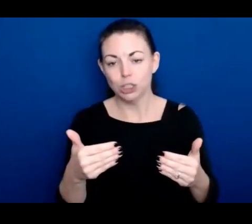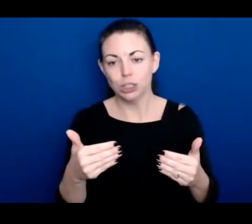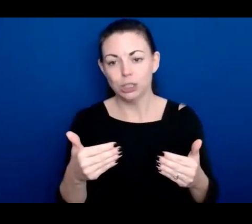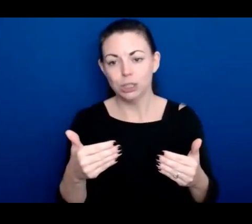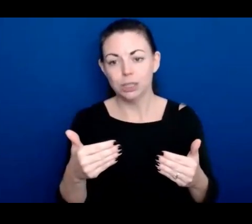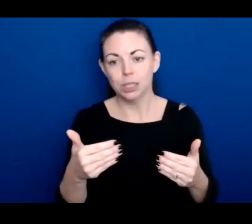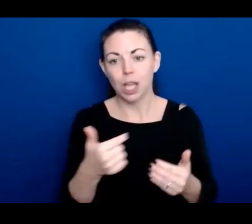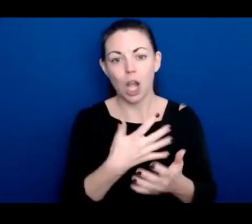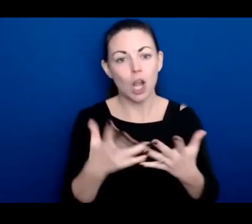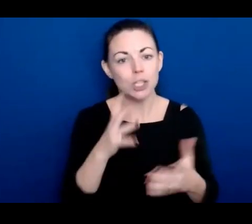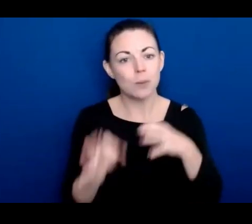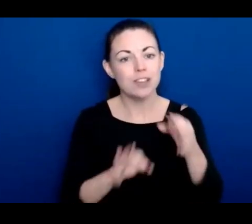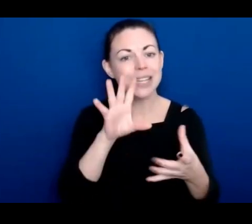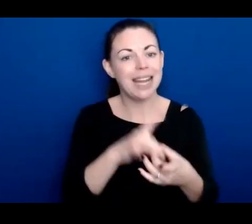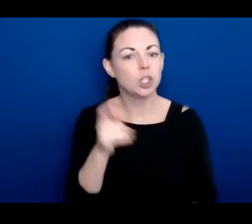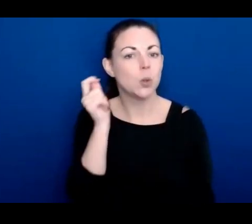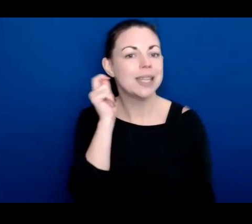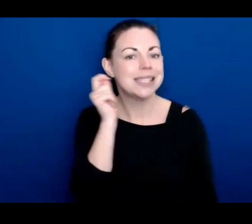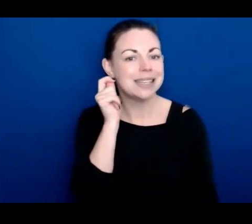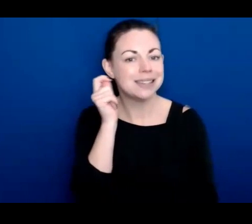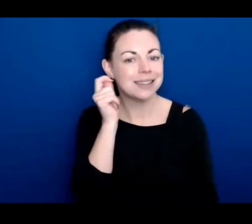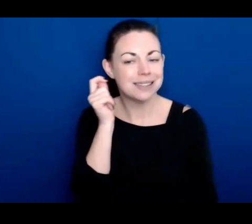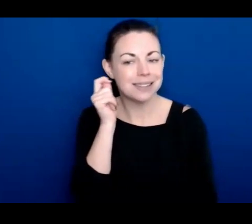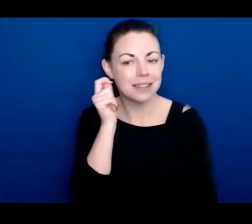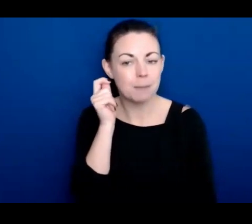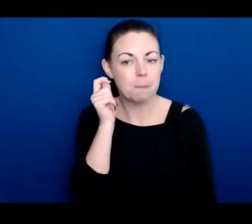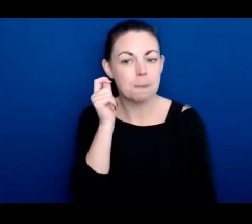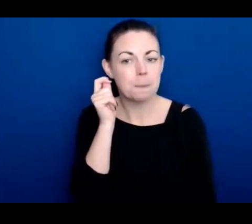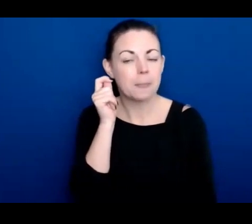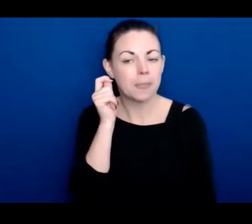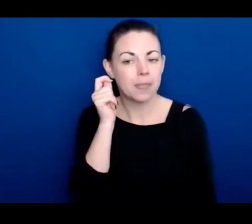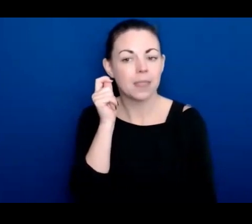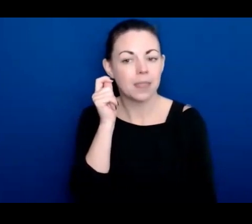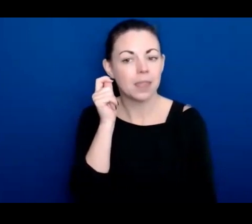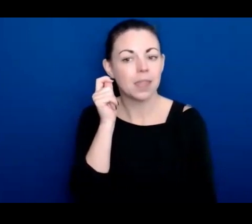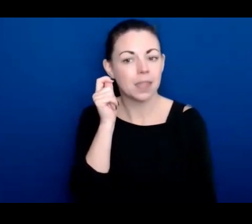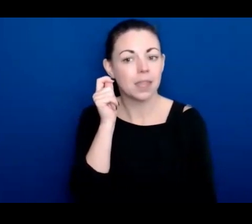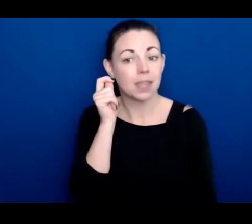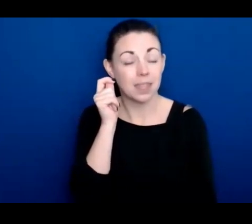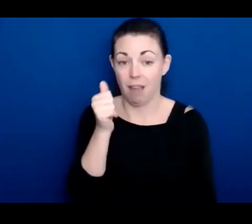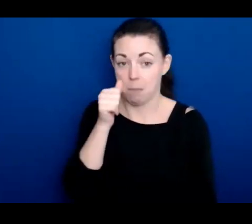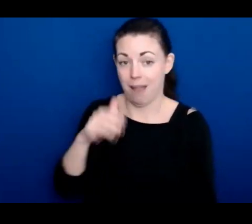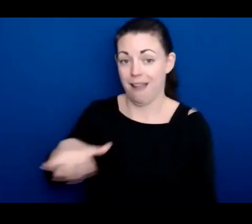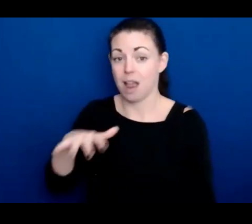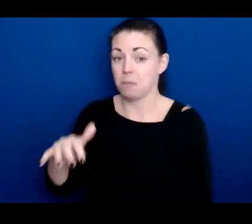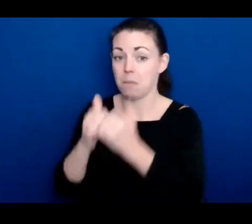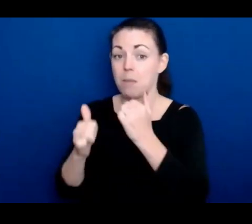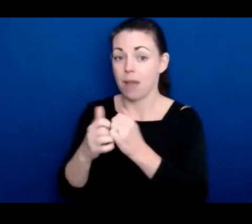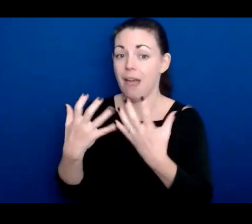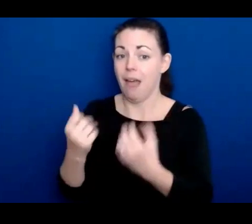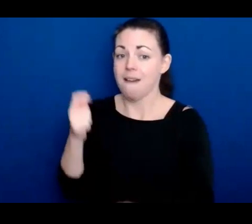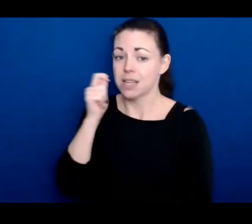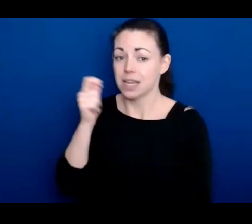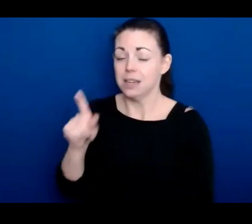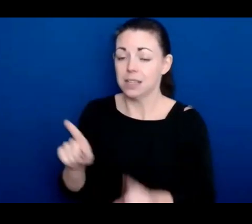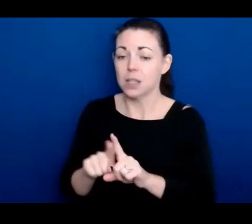around tinnitus that has come in, and something that I know someone in my family, my brother actually has tinnitus,